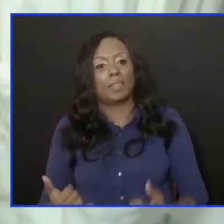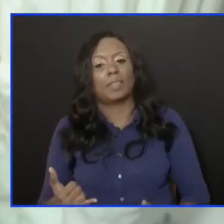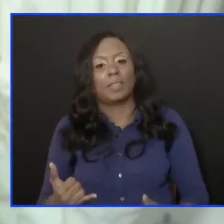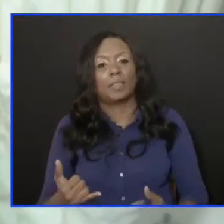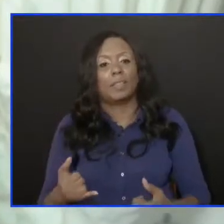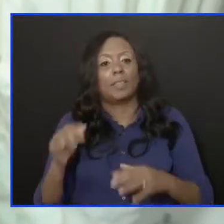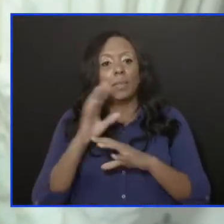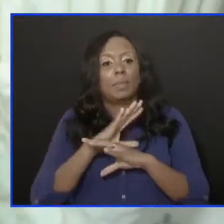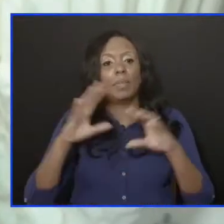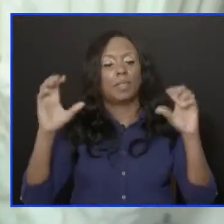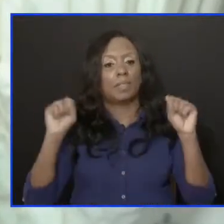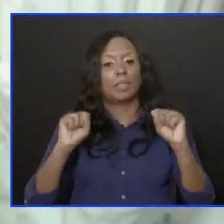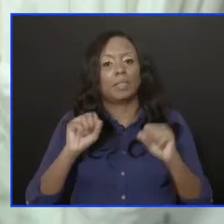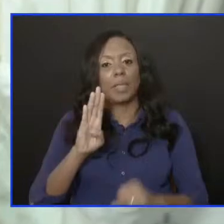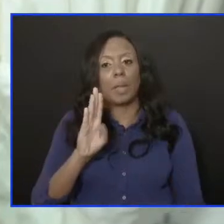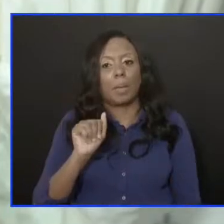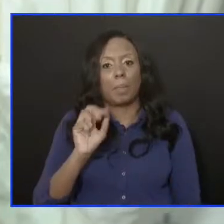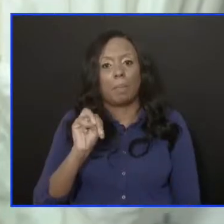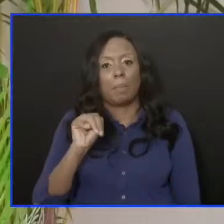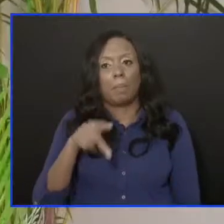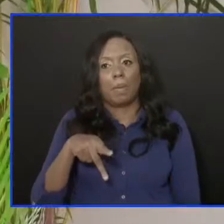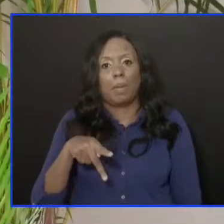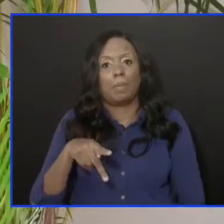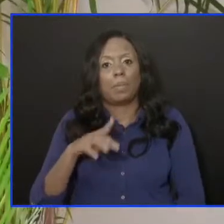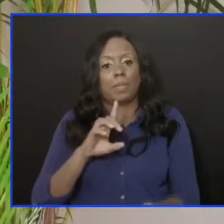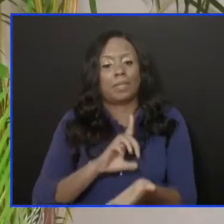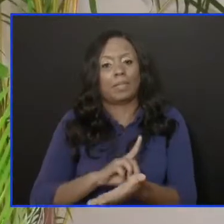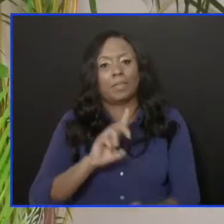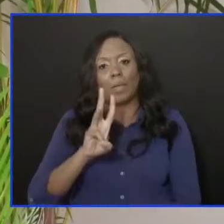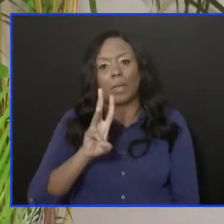to the President of BAMP, Dr. Williams.